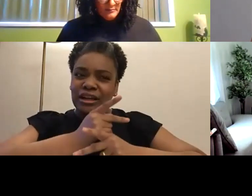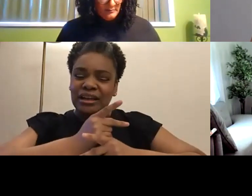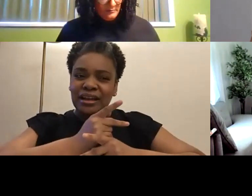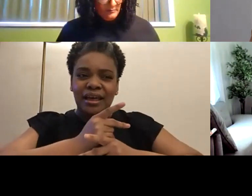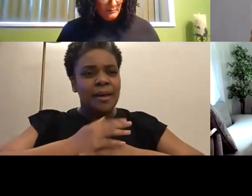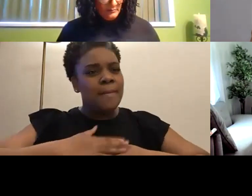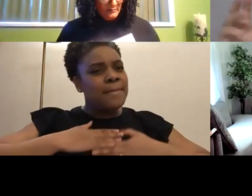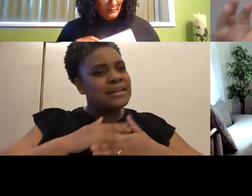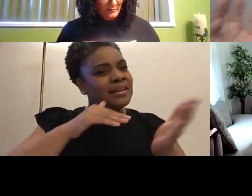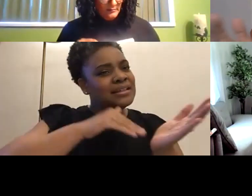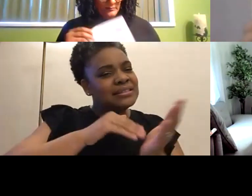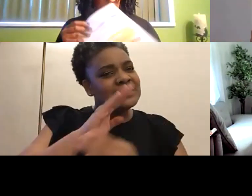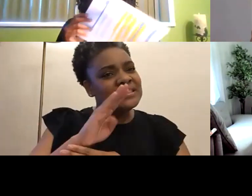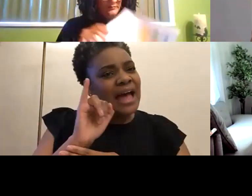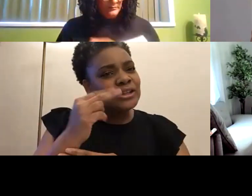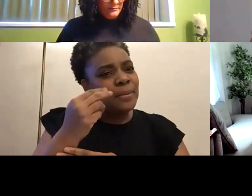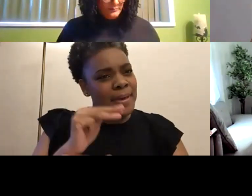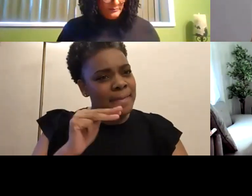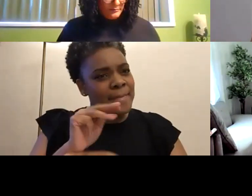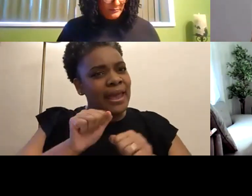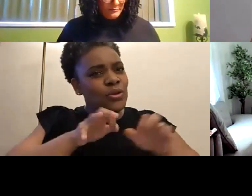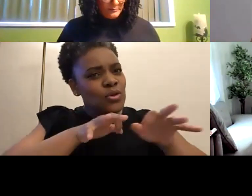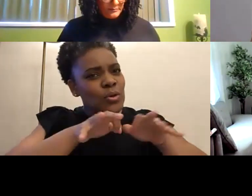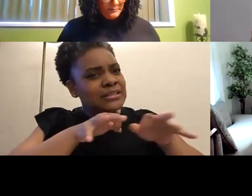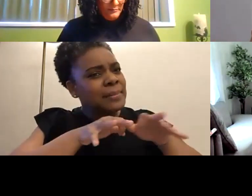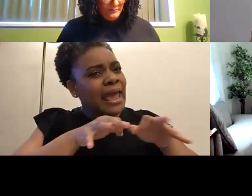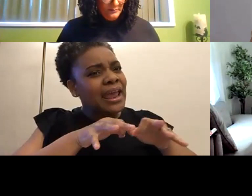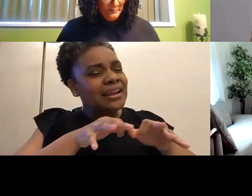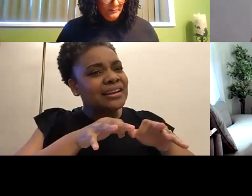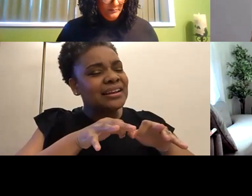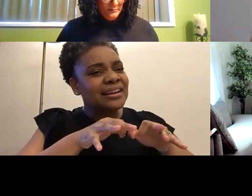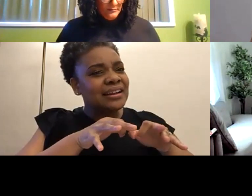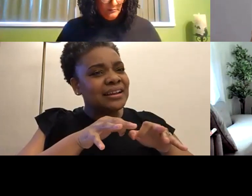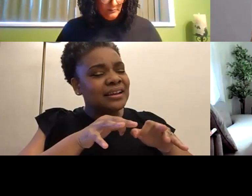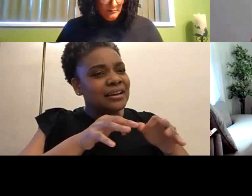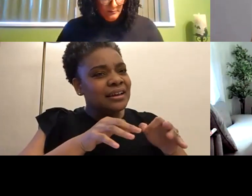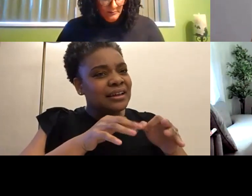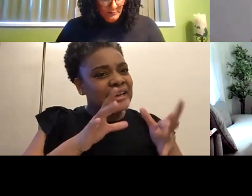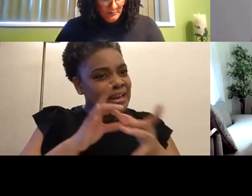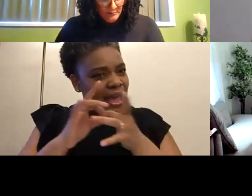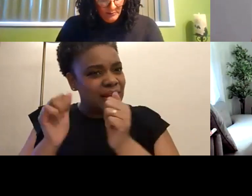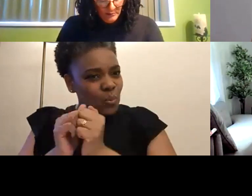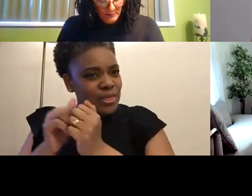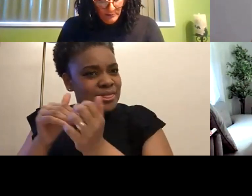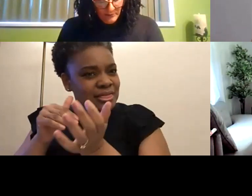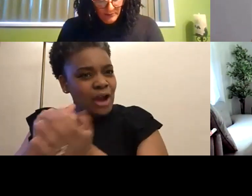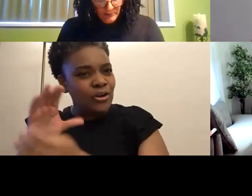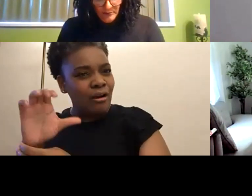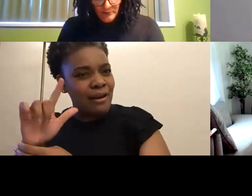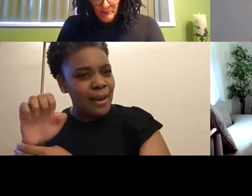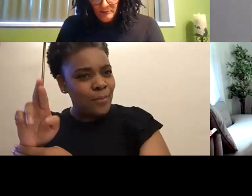little bit about the abundance of caution based also of what Dr. Clayborne just said?